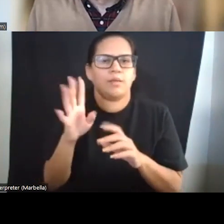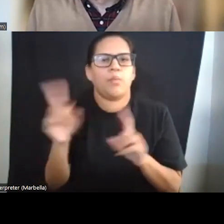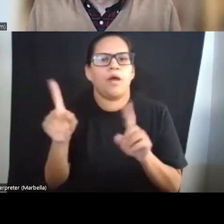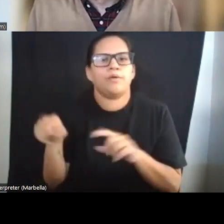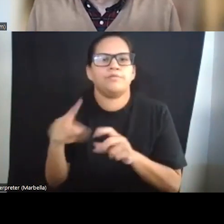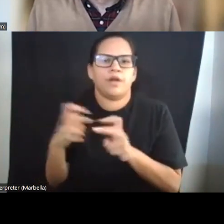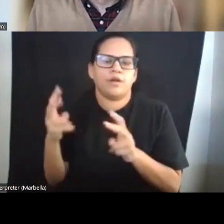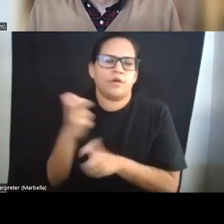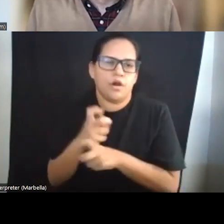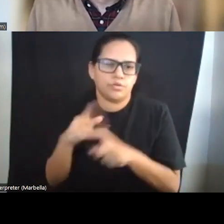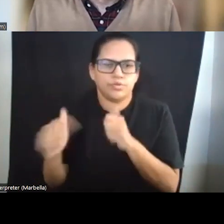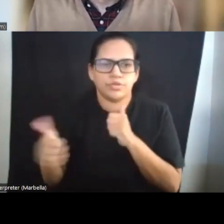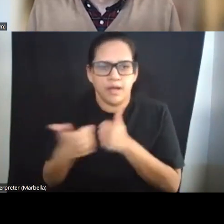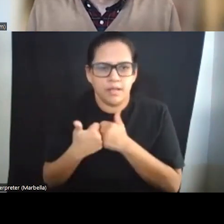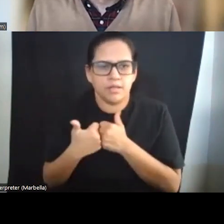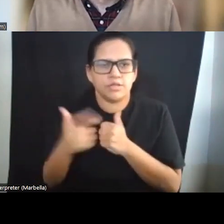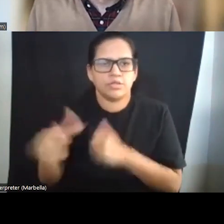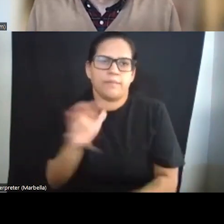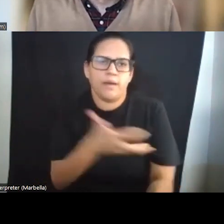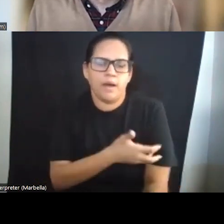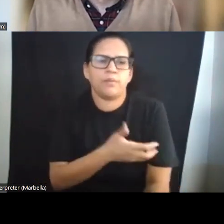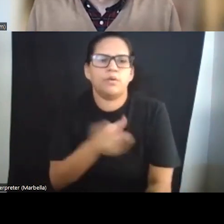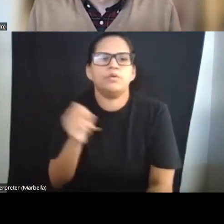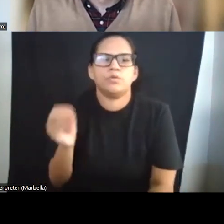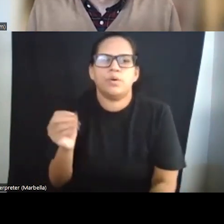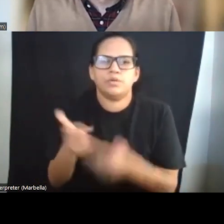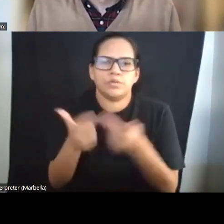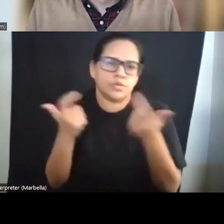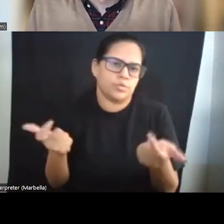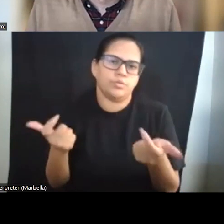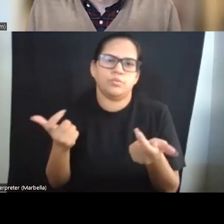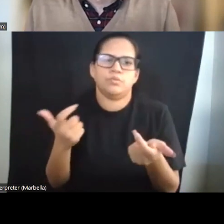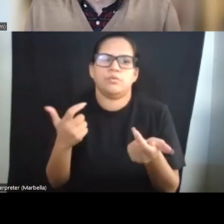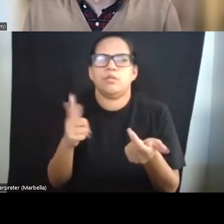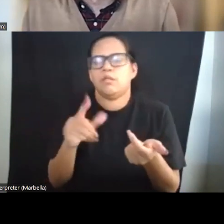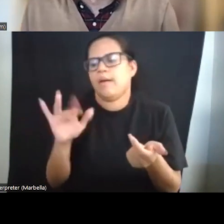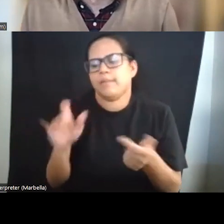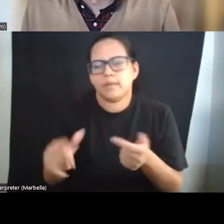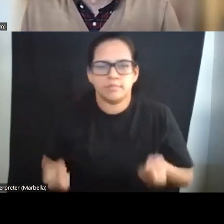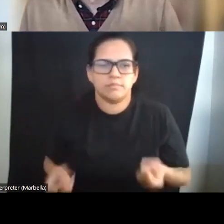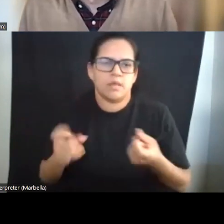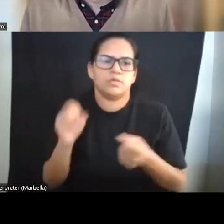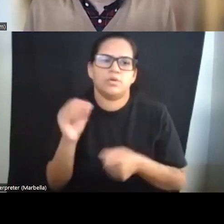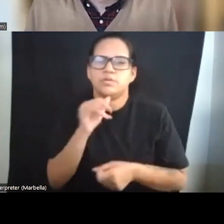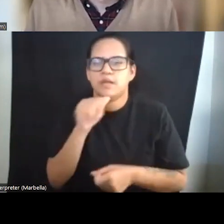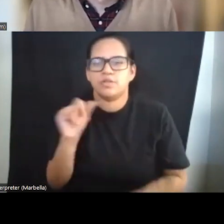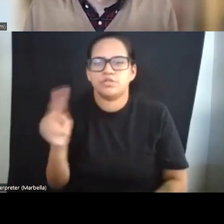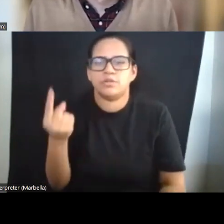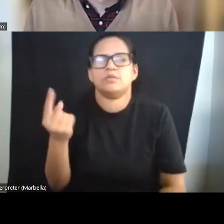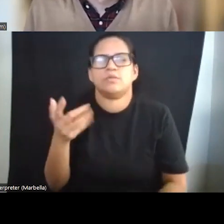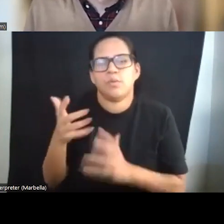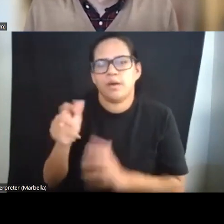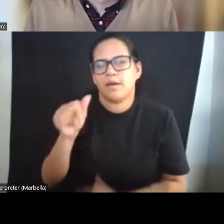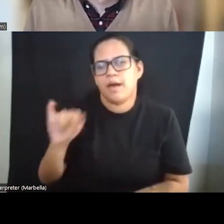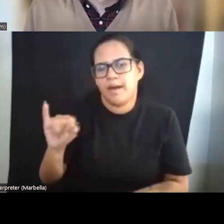very hard to challenge their power. They're so huge, they have such lobbying spend. So it's not just the way that the